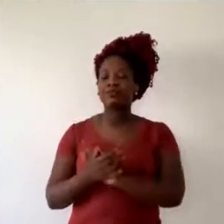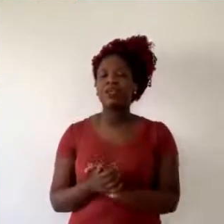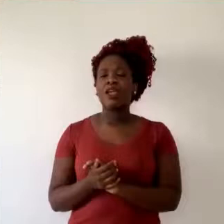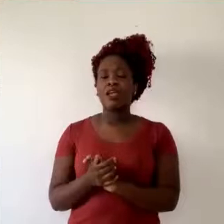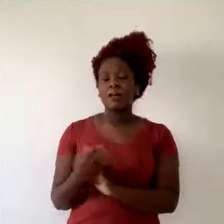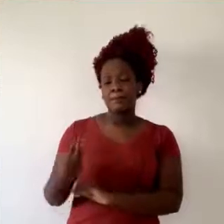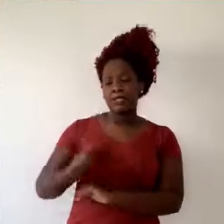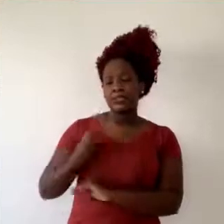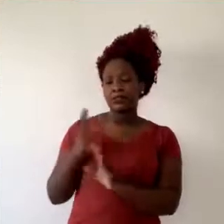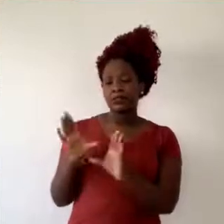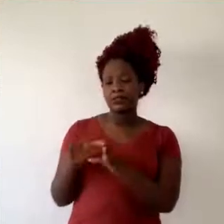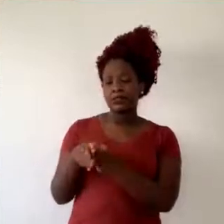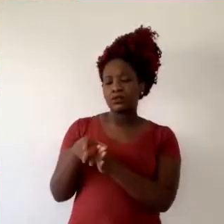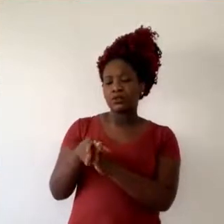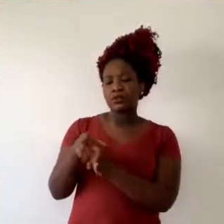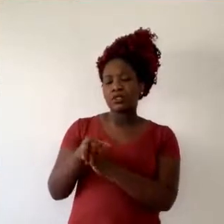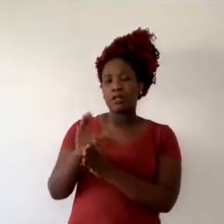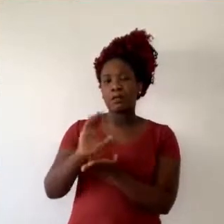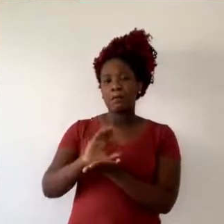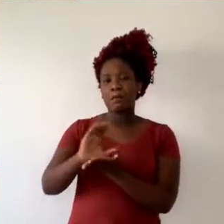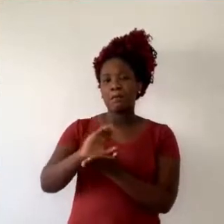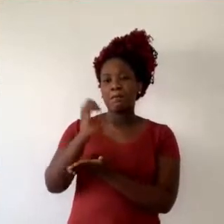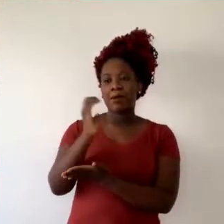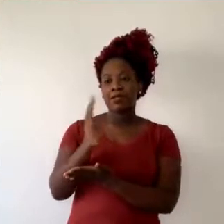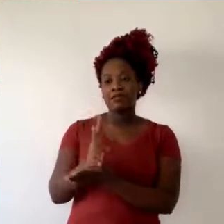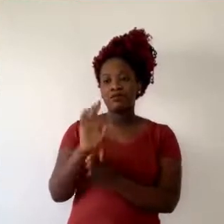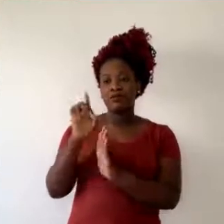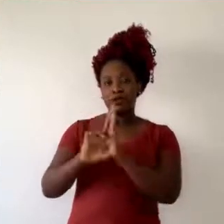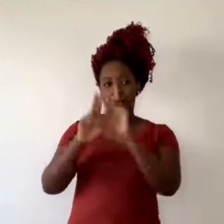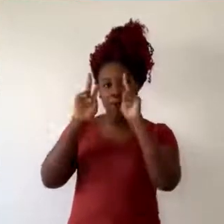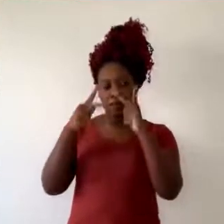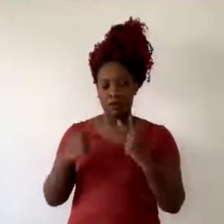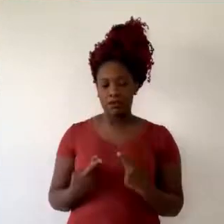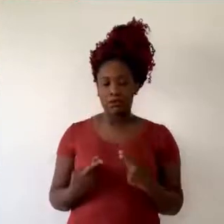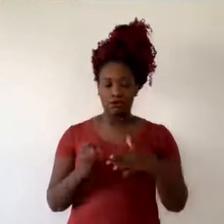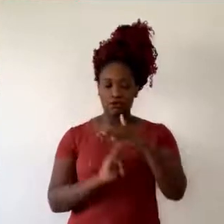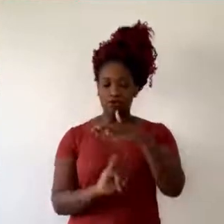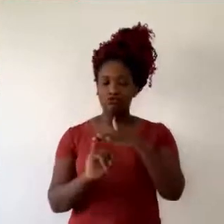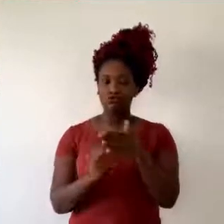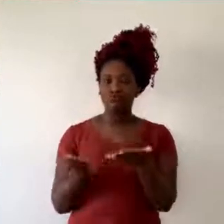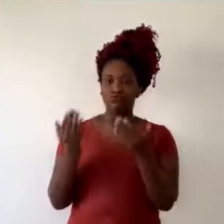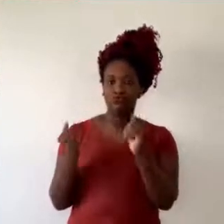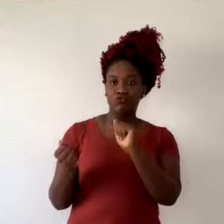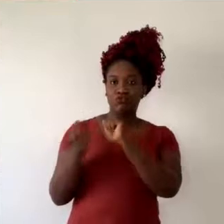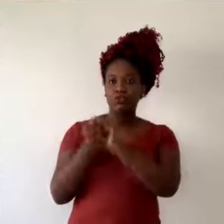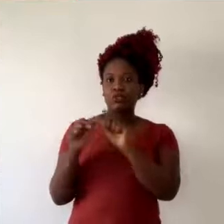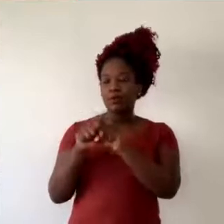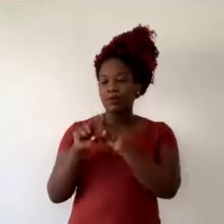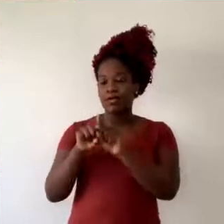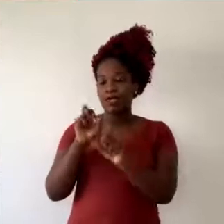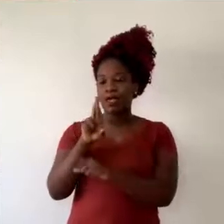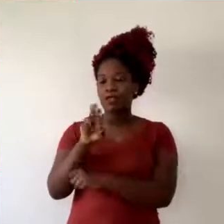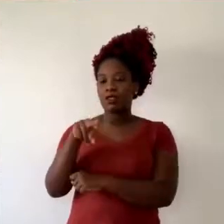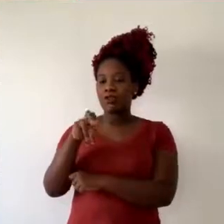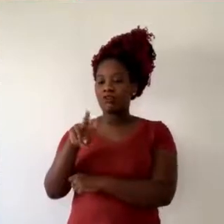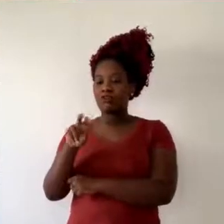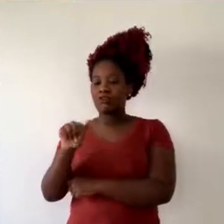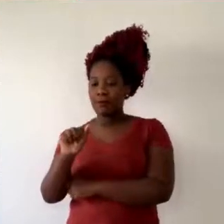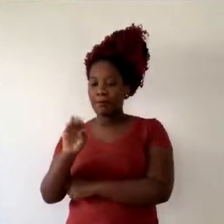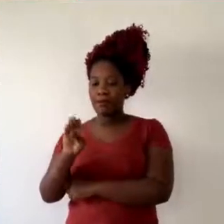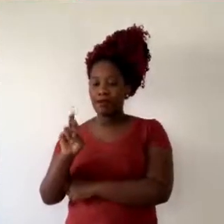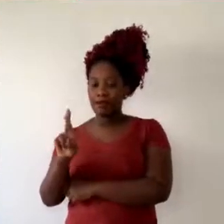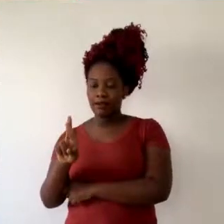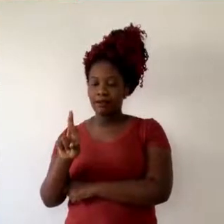institutional politics. She's a part of the Fund for Human Rights and the Institute